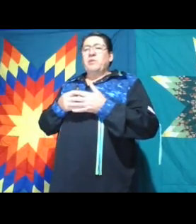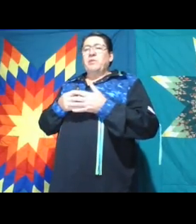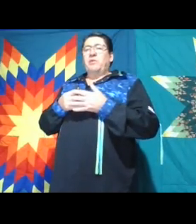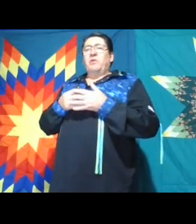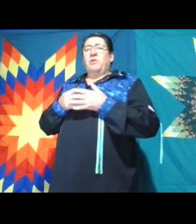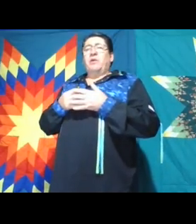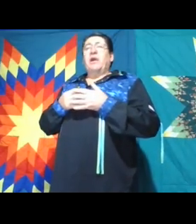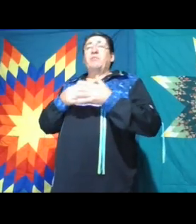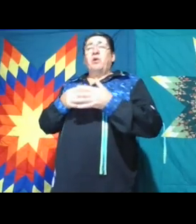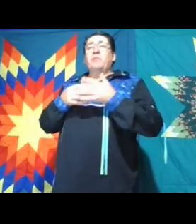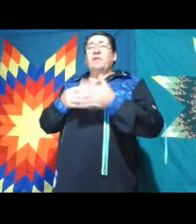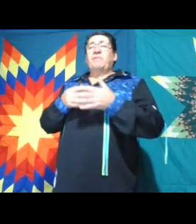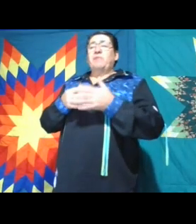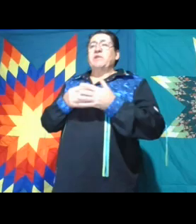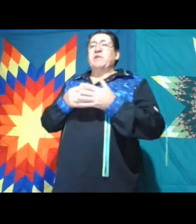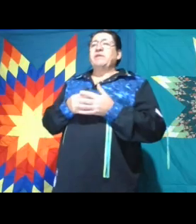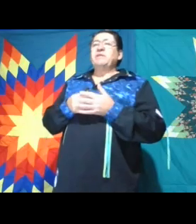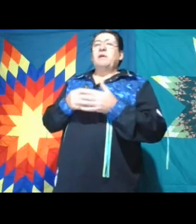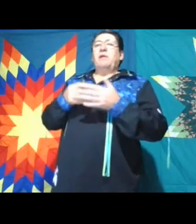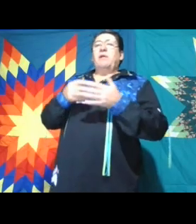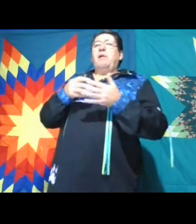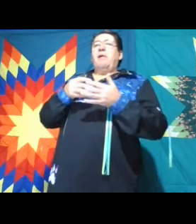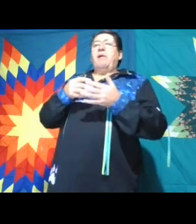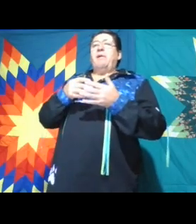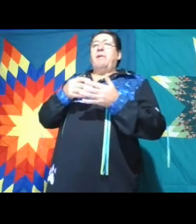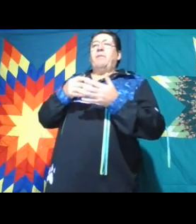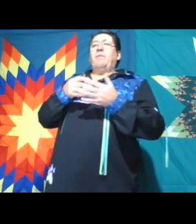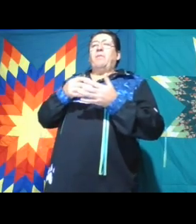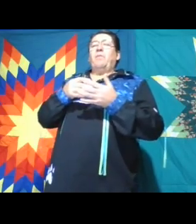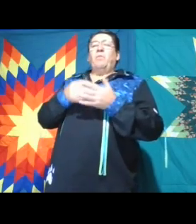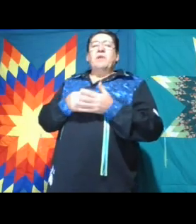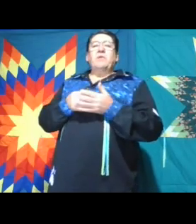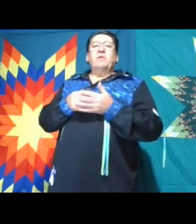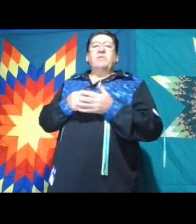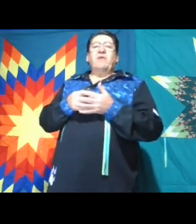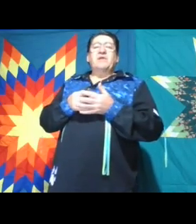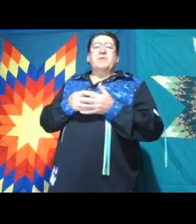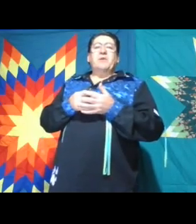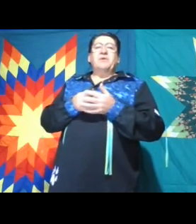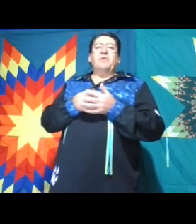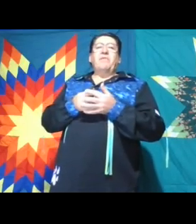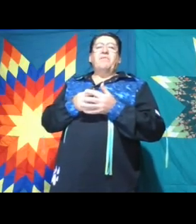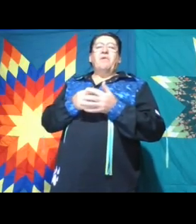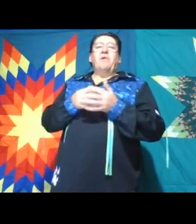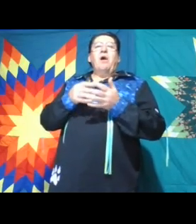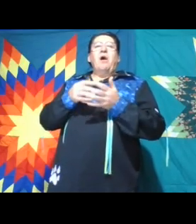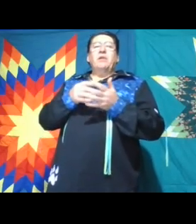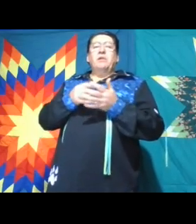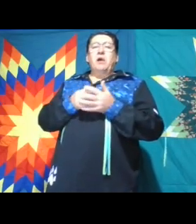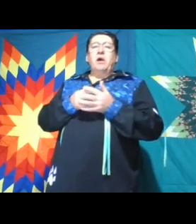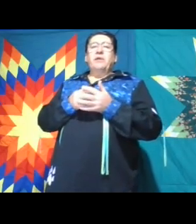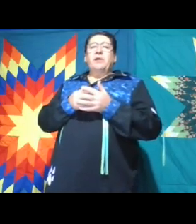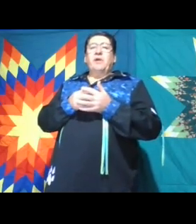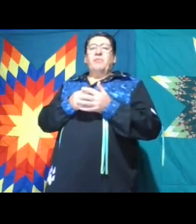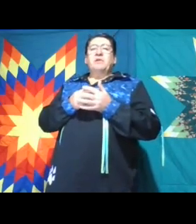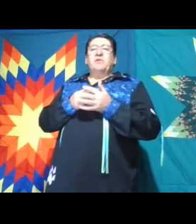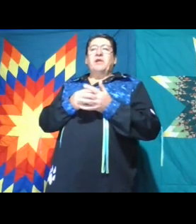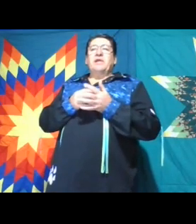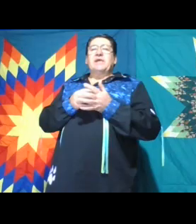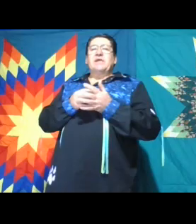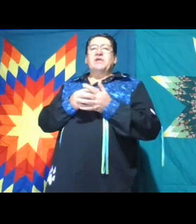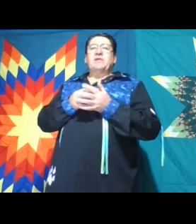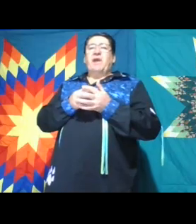employment development skills. What the local friendship centers are great for, a lot of the